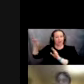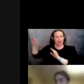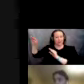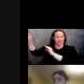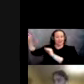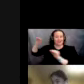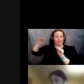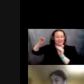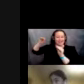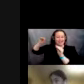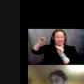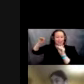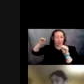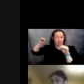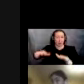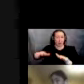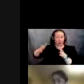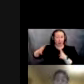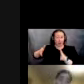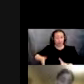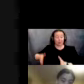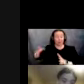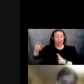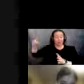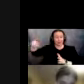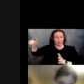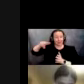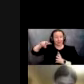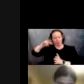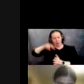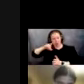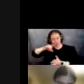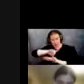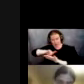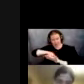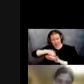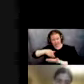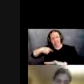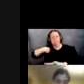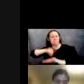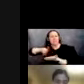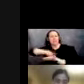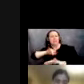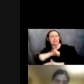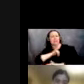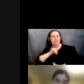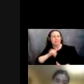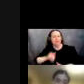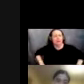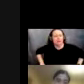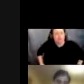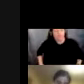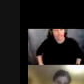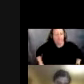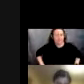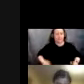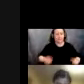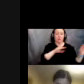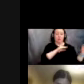who also discriminated against the Ainu and the Ryukyu people. And so they were coming over in the